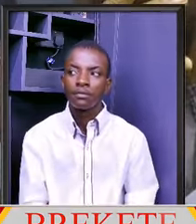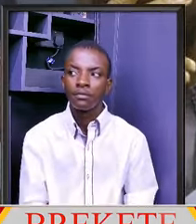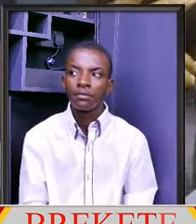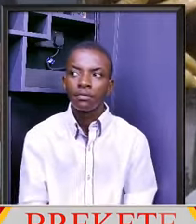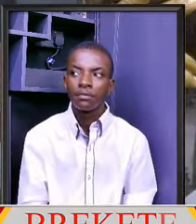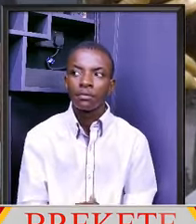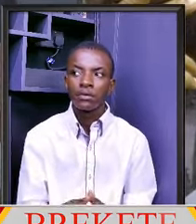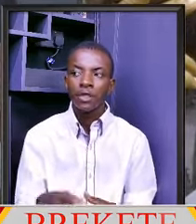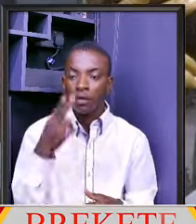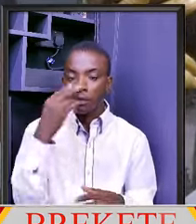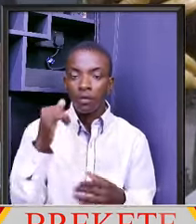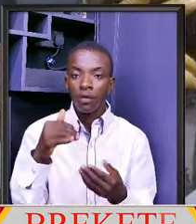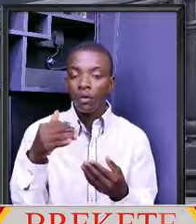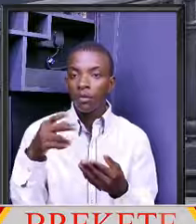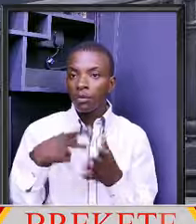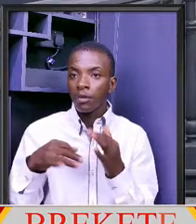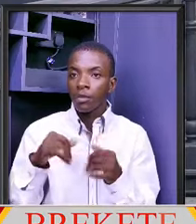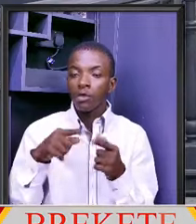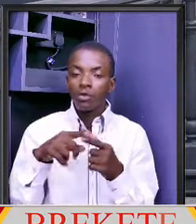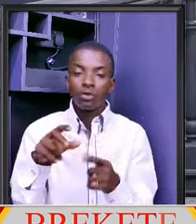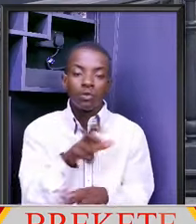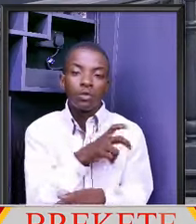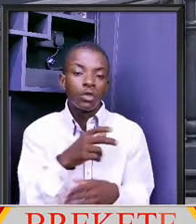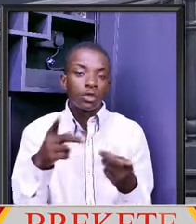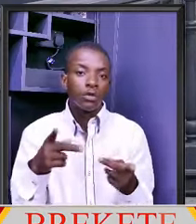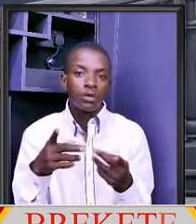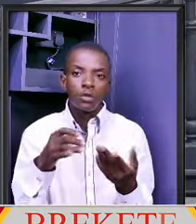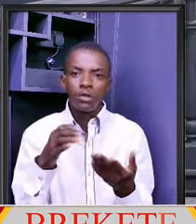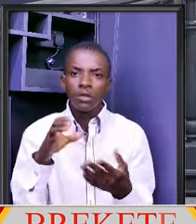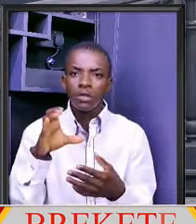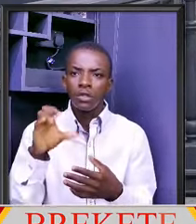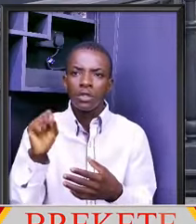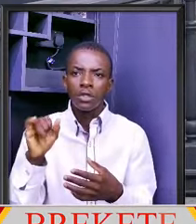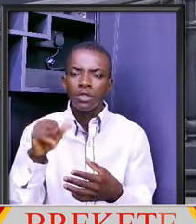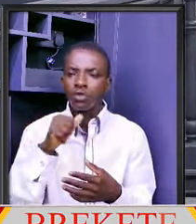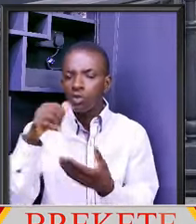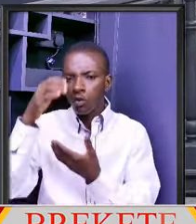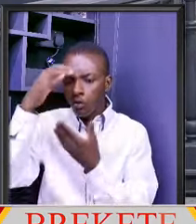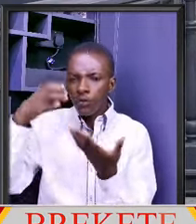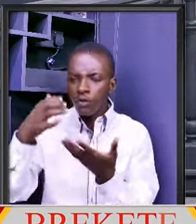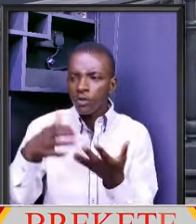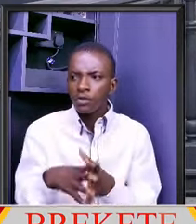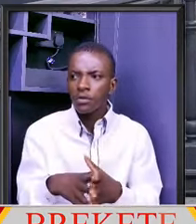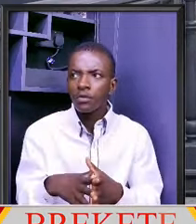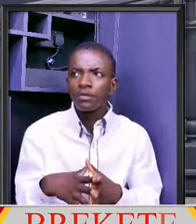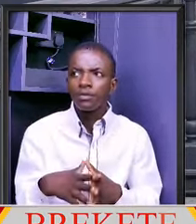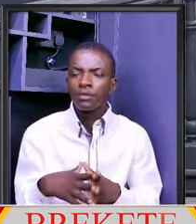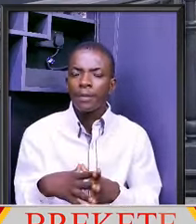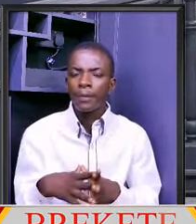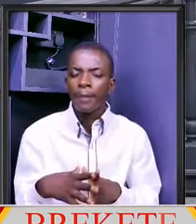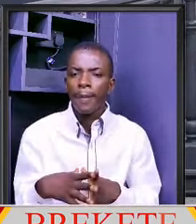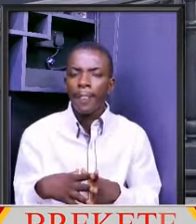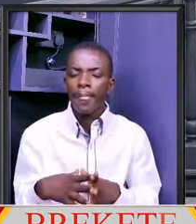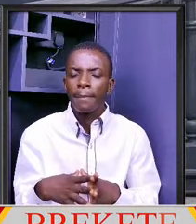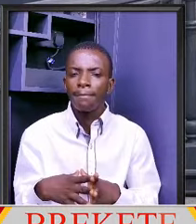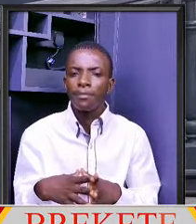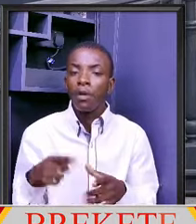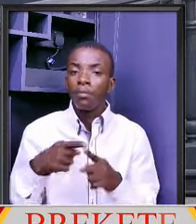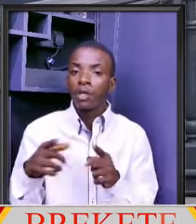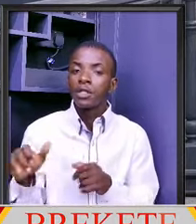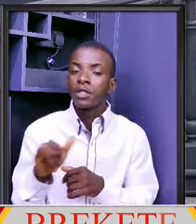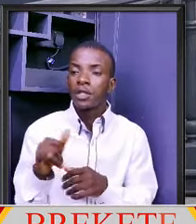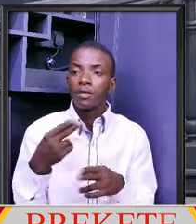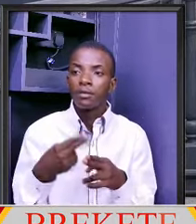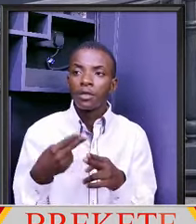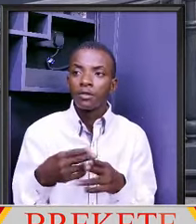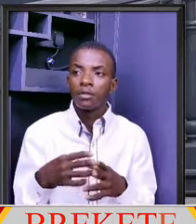That's the funnest part of it. I have gone to police station on this. Is CAC not confused at all? Confused. Wait. But now the same